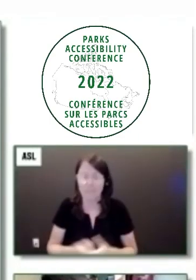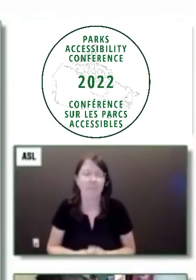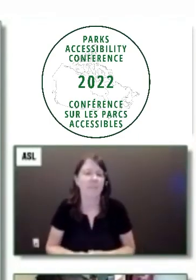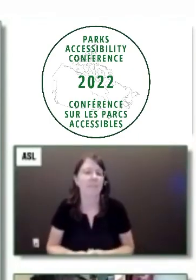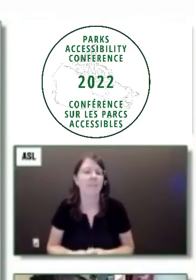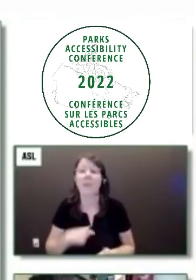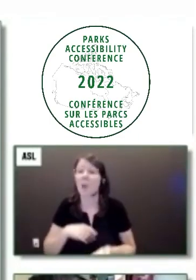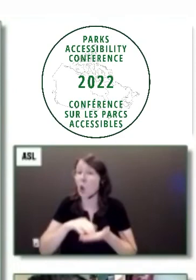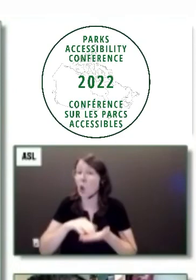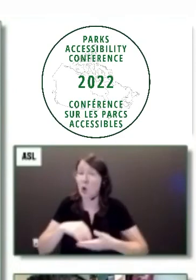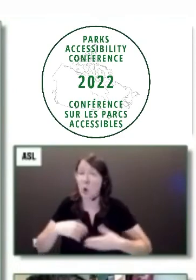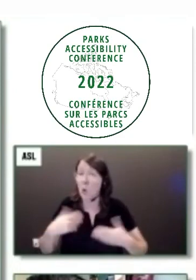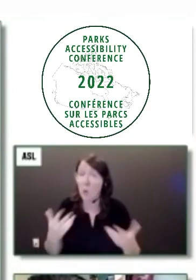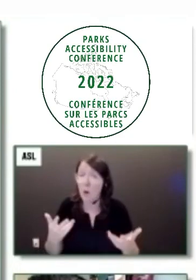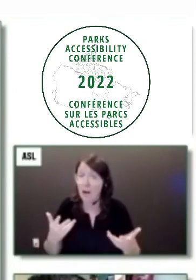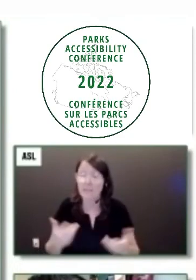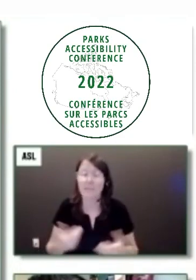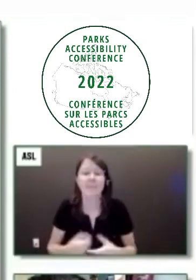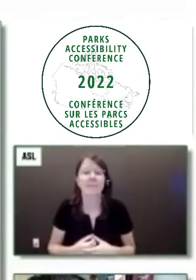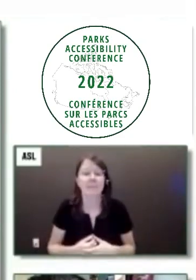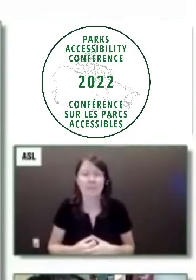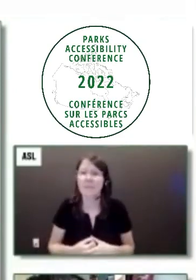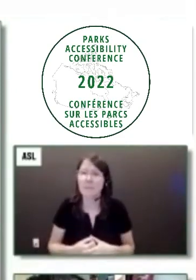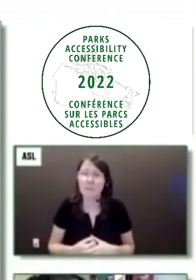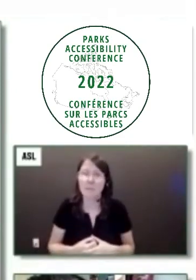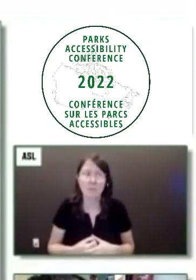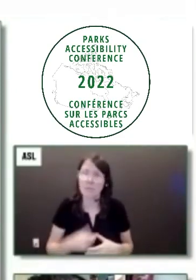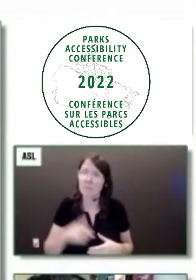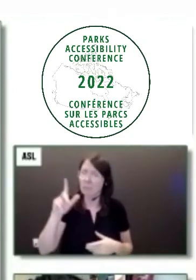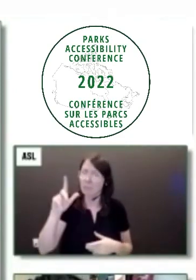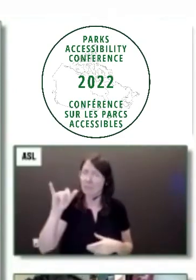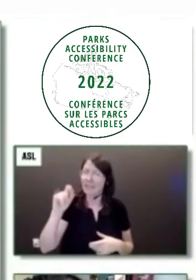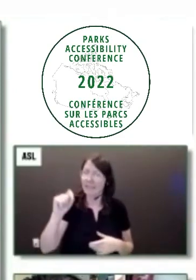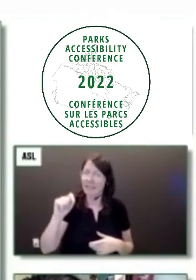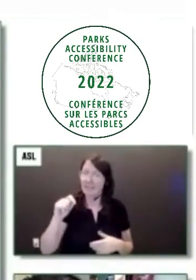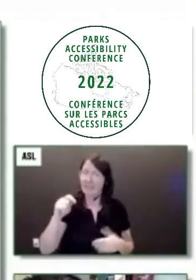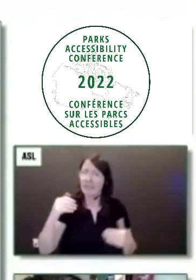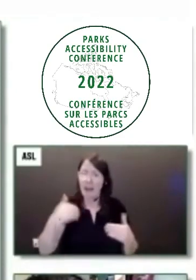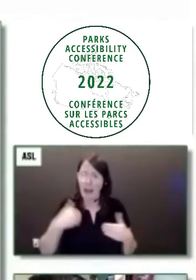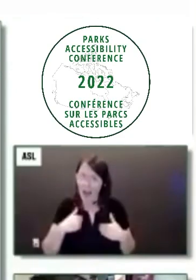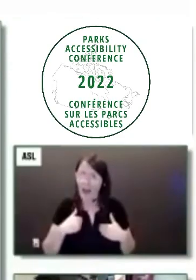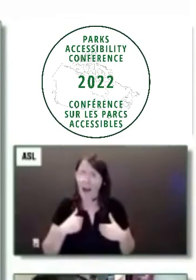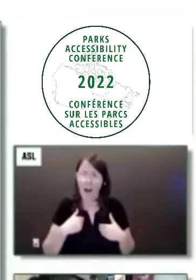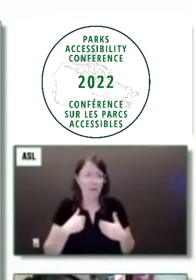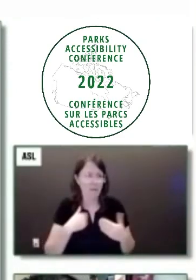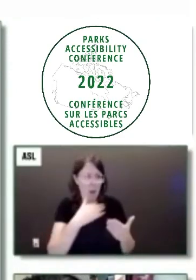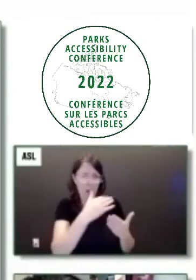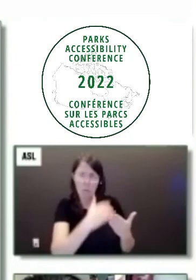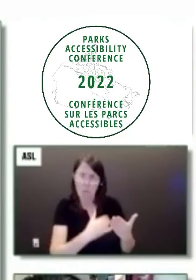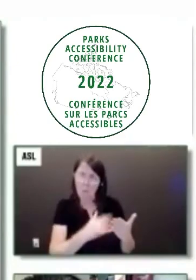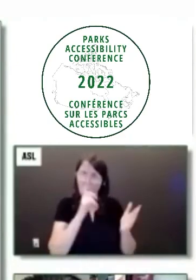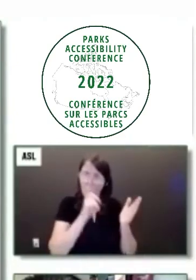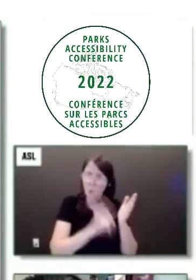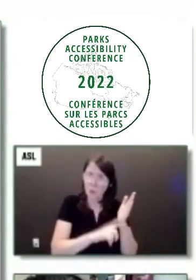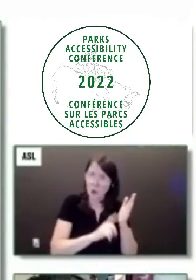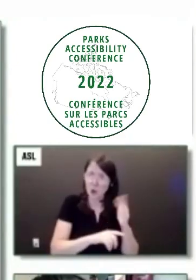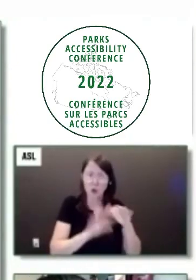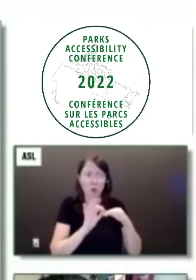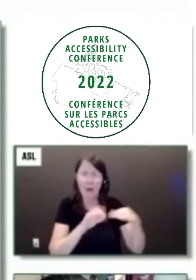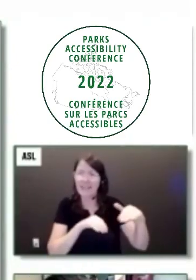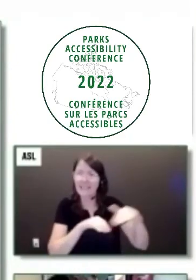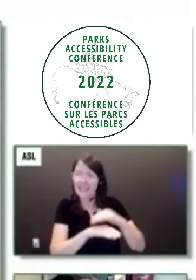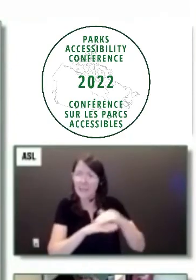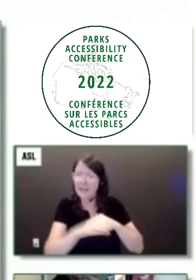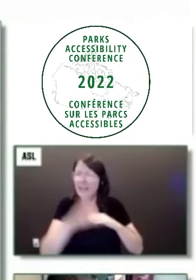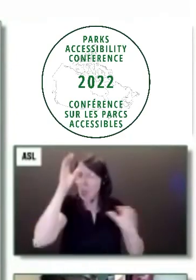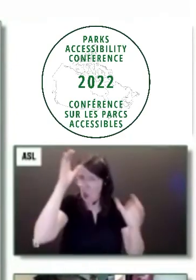no lack of concepts being identified within the literature related to research on accessibility, including framings like universal design that